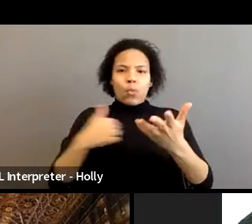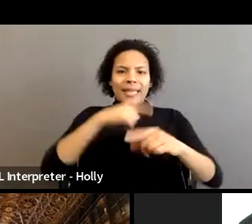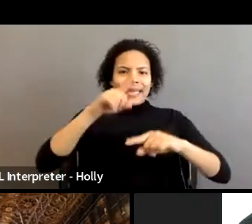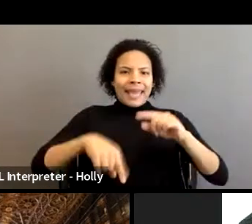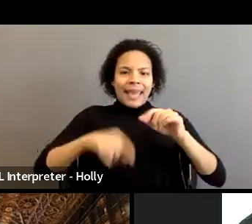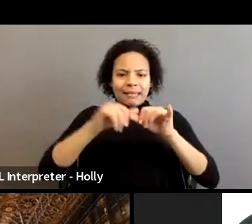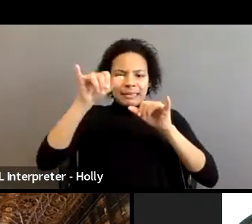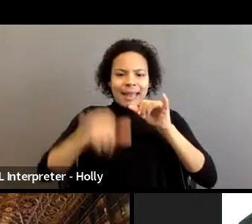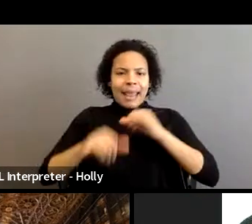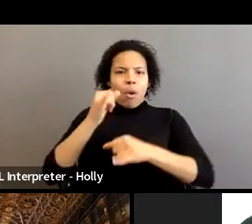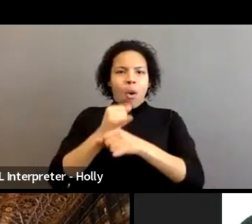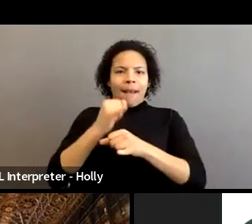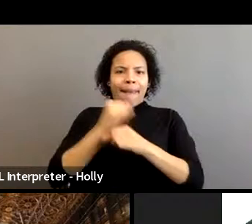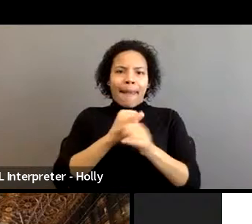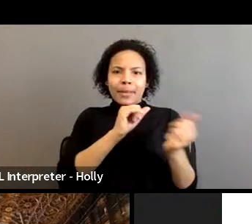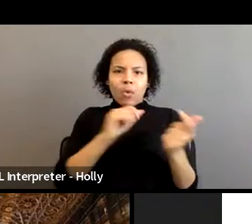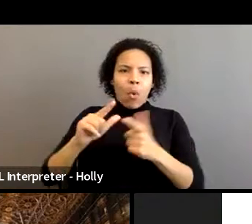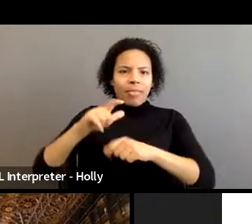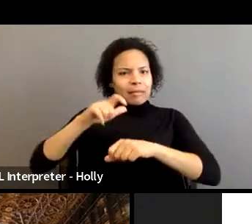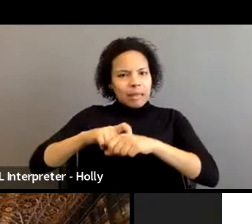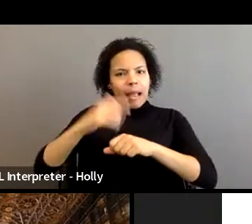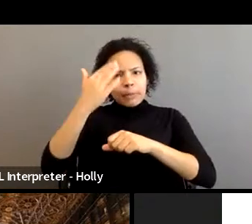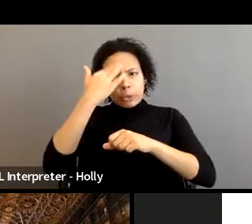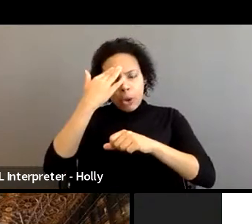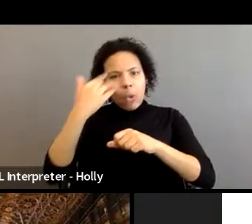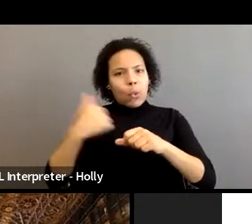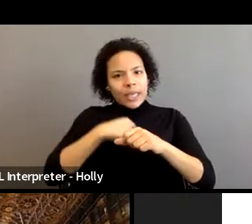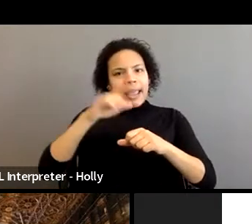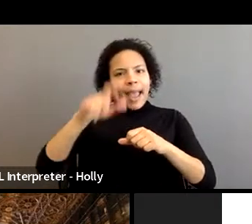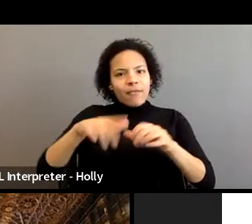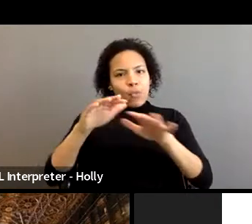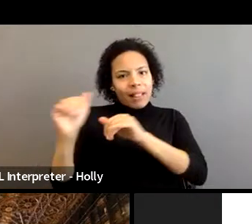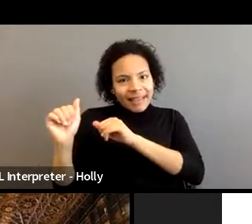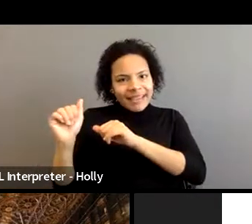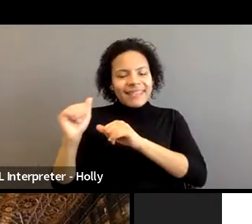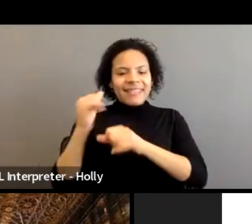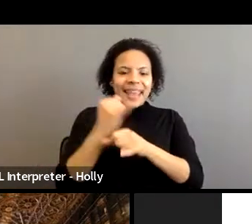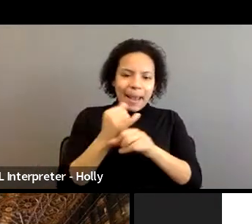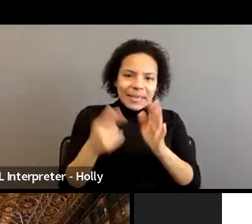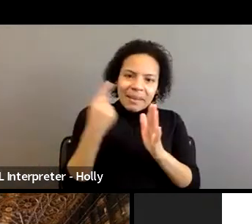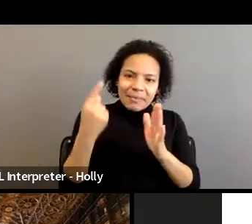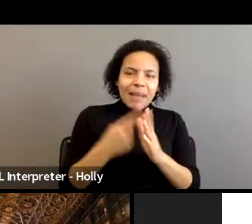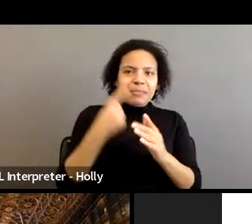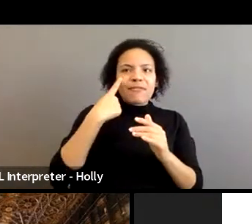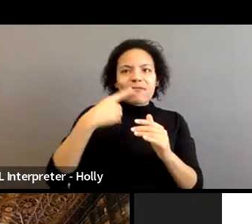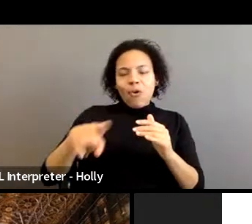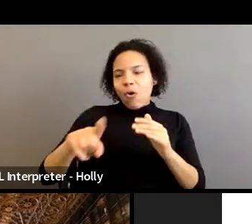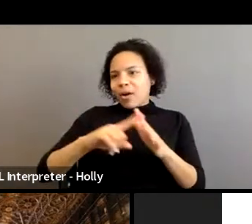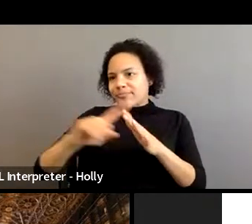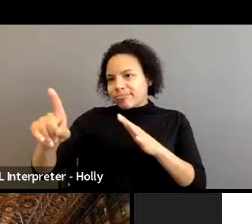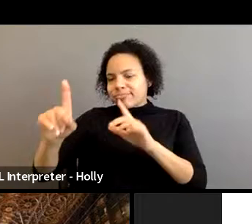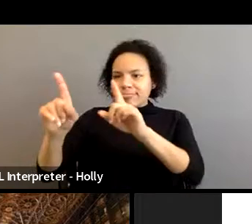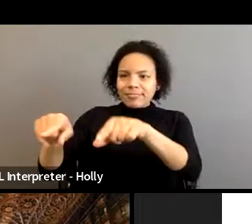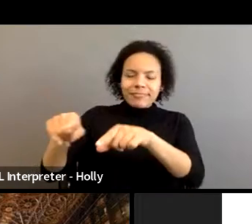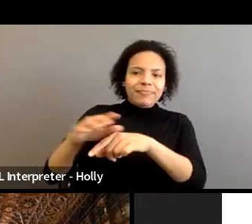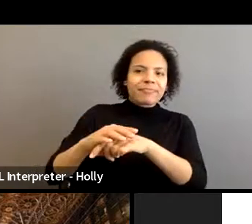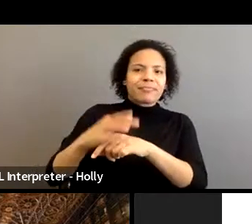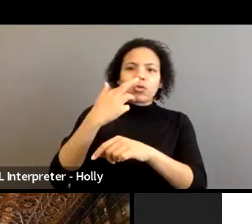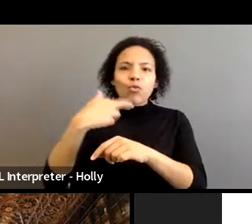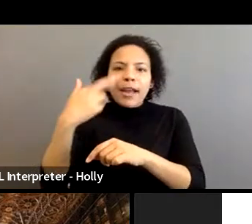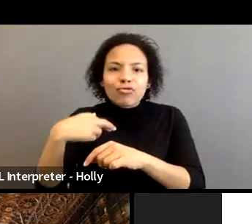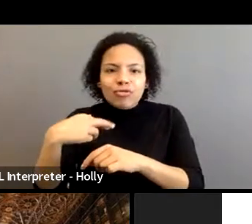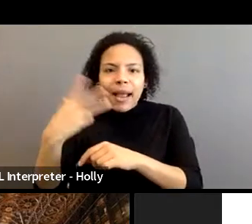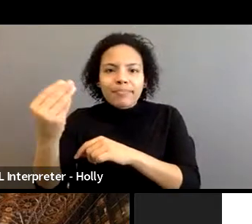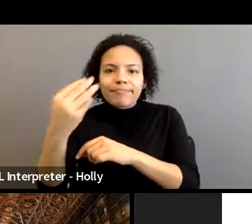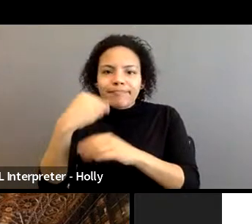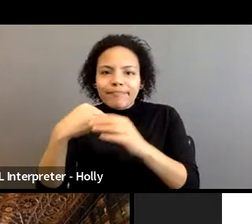you know, go to the grocery store, go to if we want to go, you know, fellowship at a restaurant. Obviously,